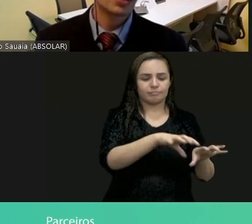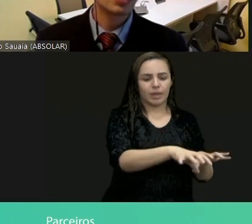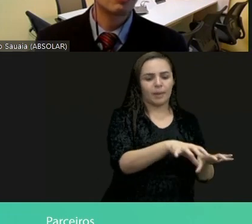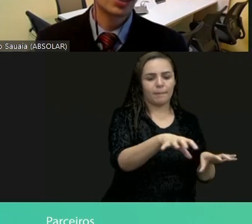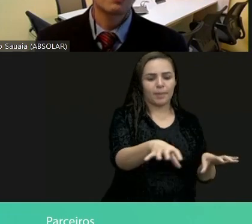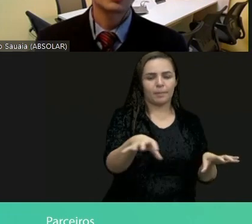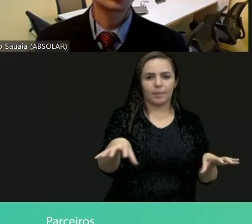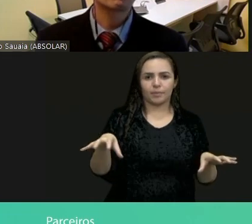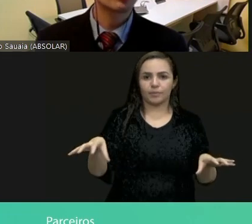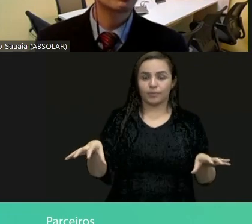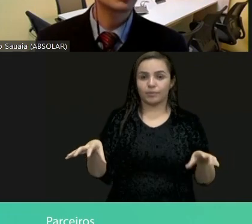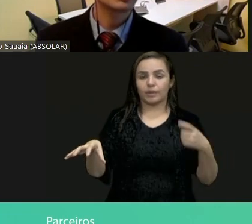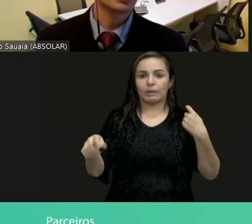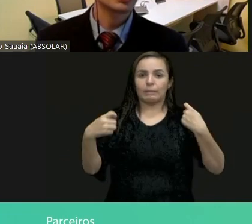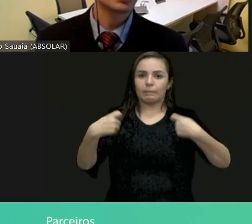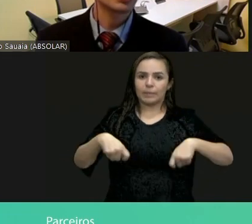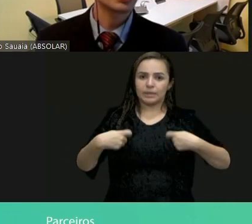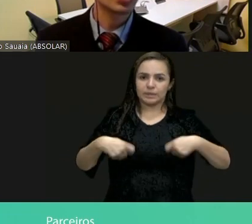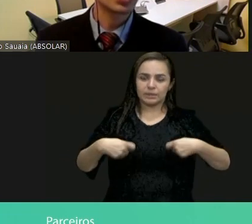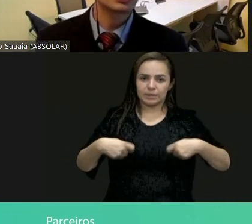greater complexity.